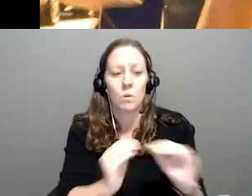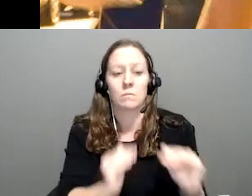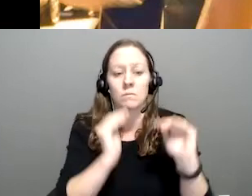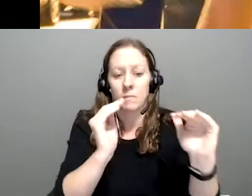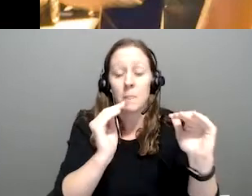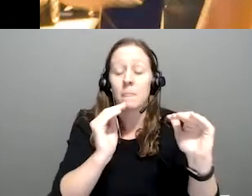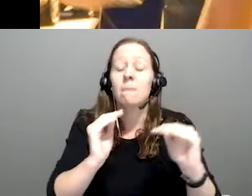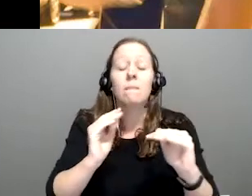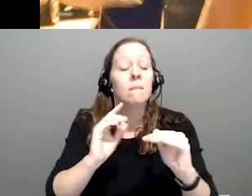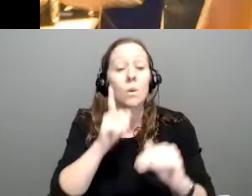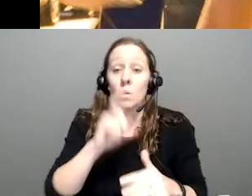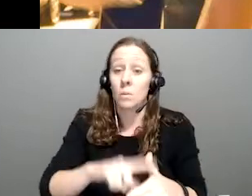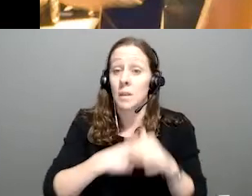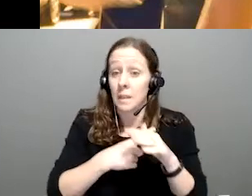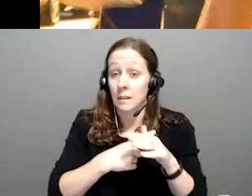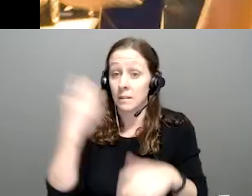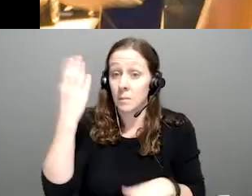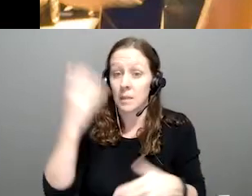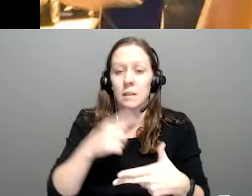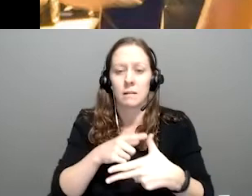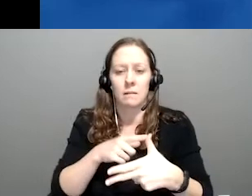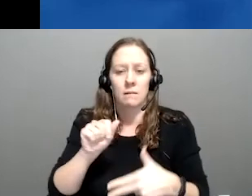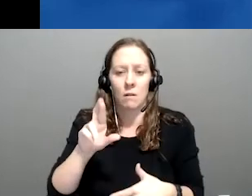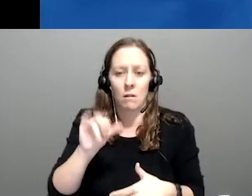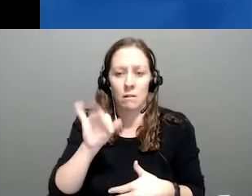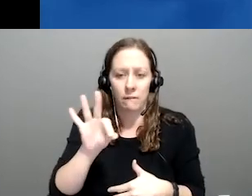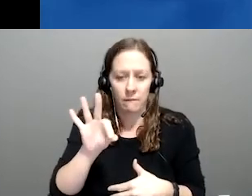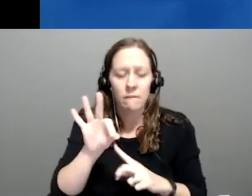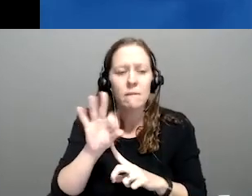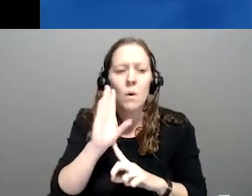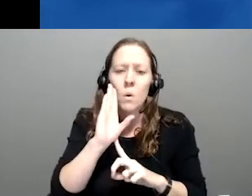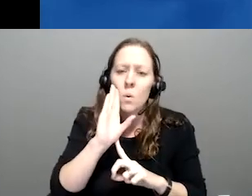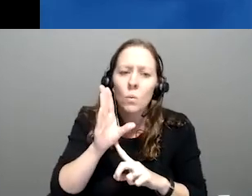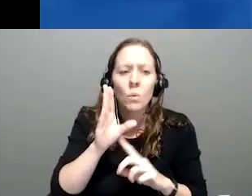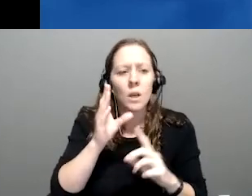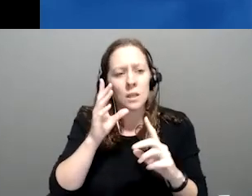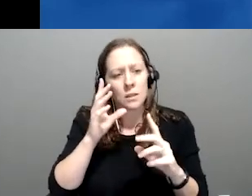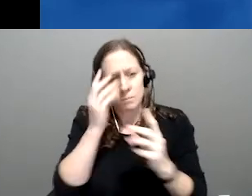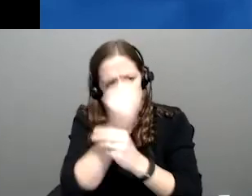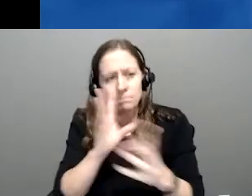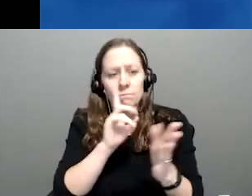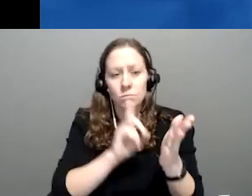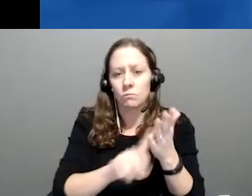presentation with Arif, who will provide a research snapshot on the school to work transition.